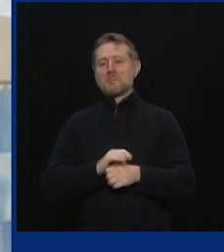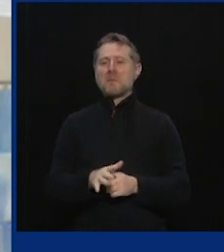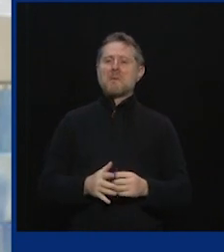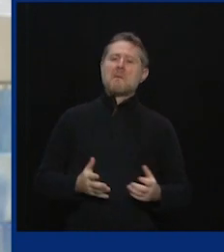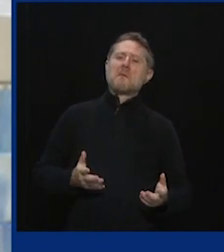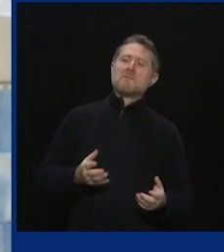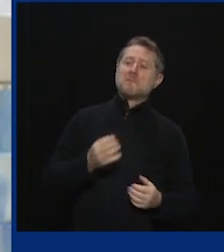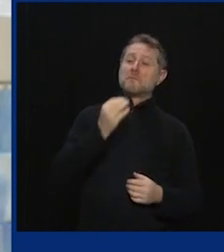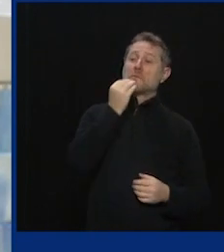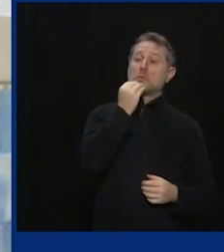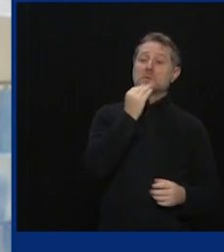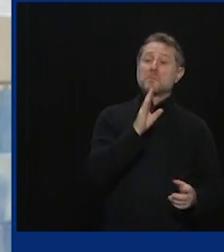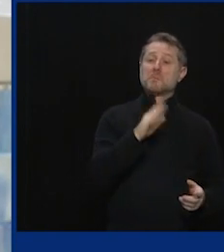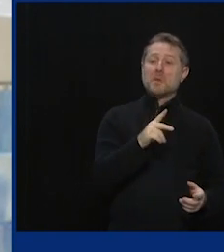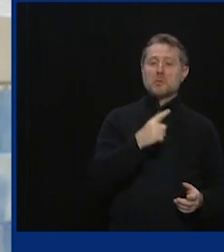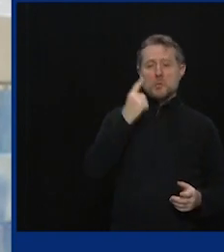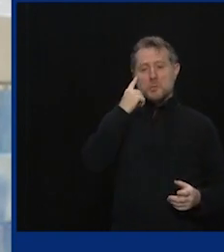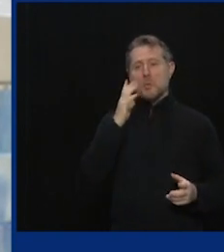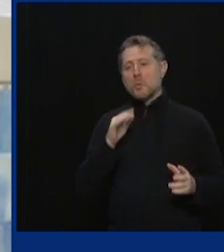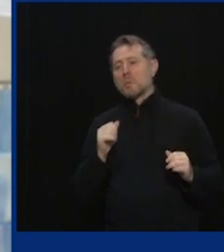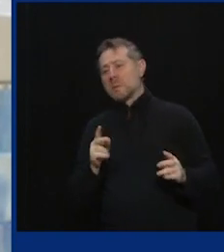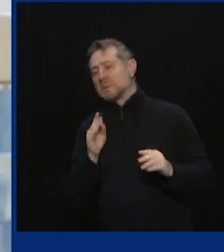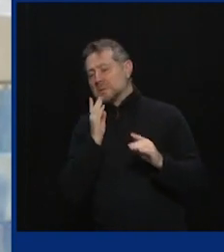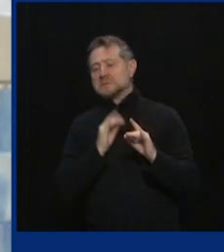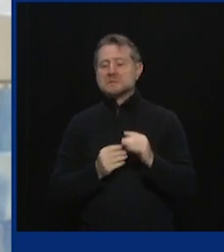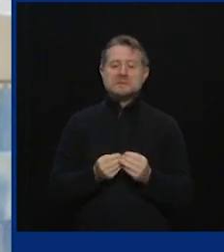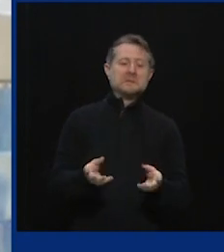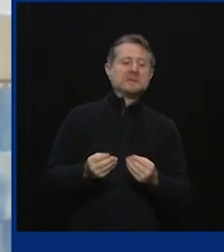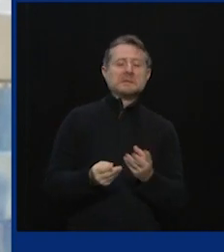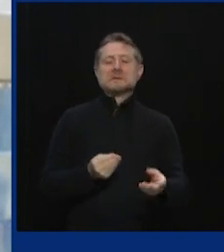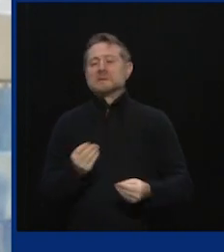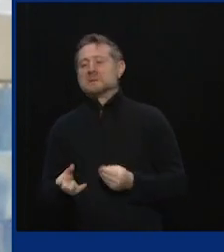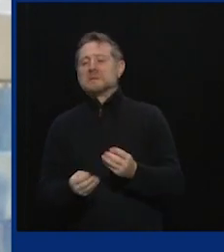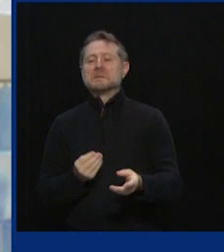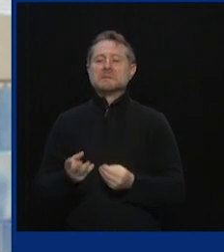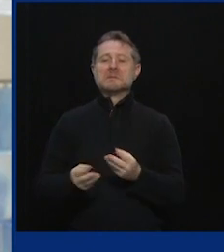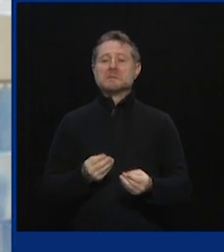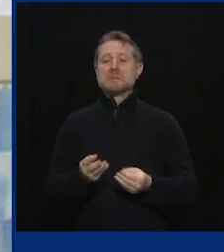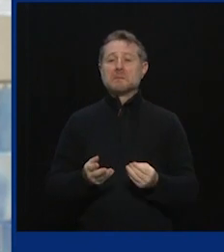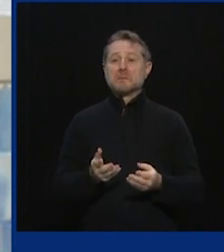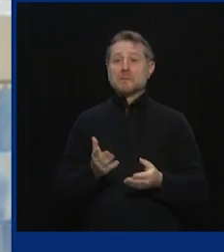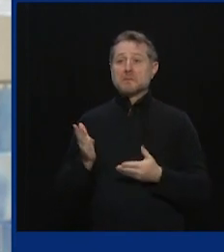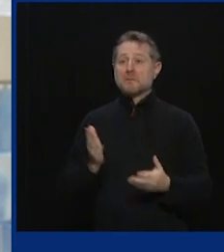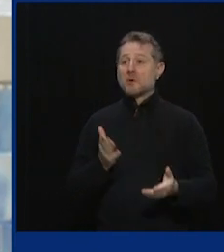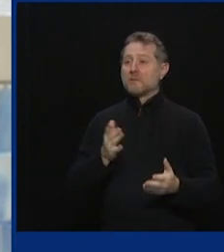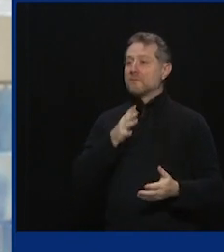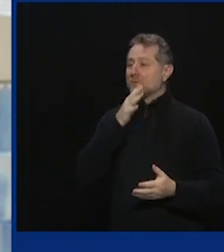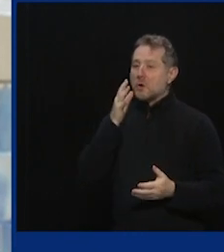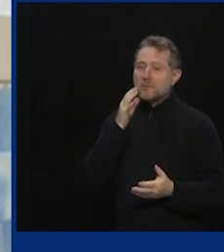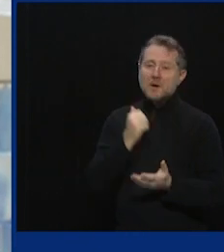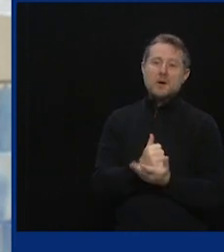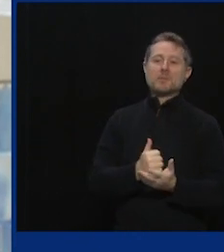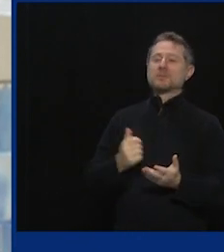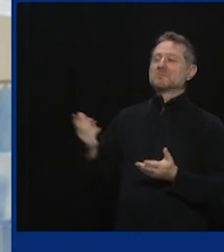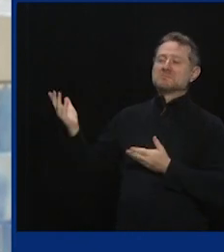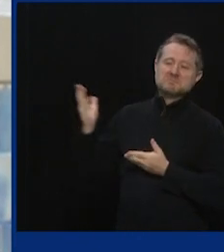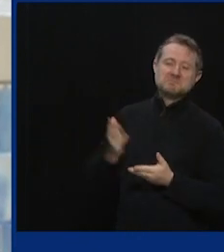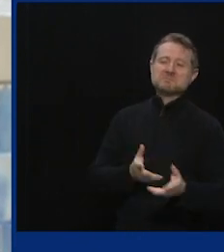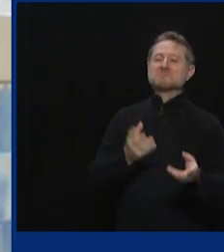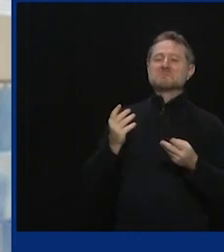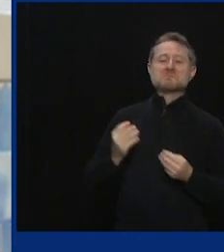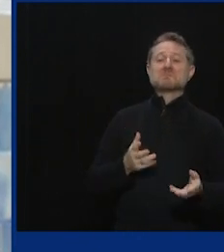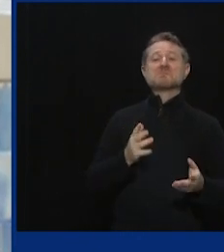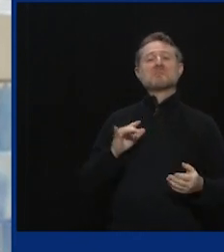Nourish New York program. We're bringing money in, or produce from farms all over the state to help the farmers. We get it out to people. It was a